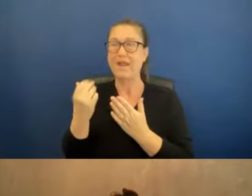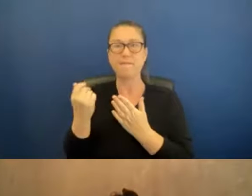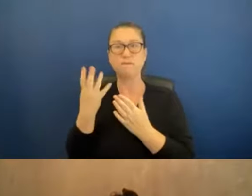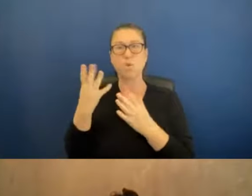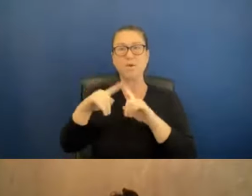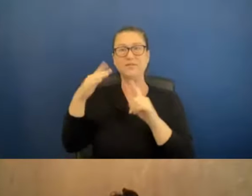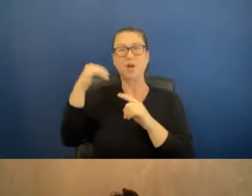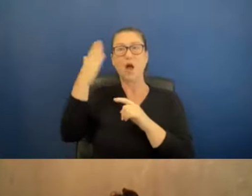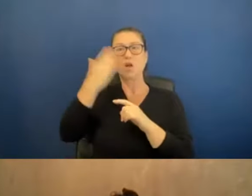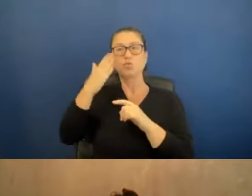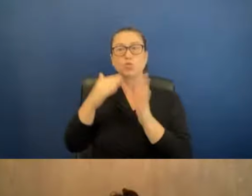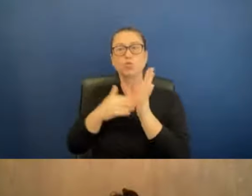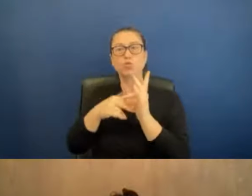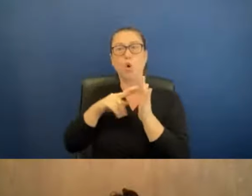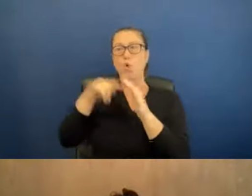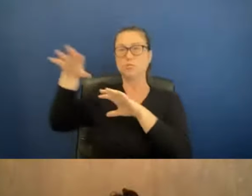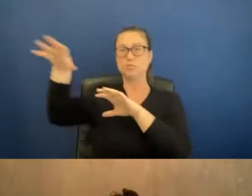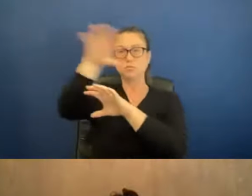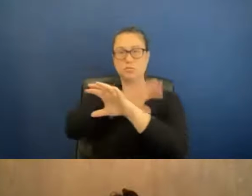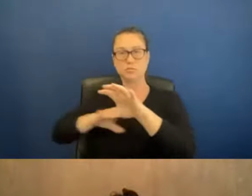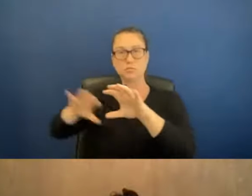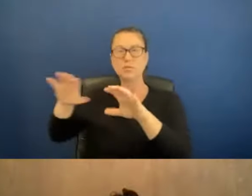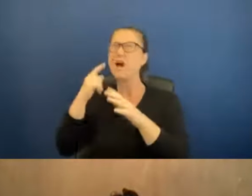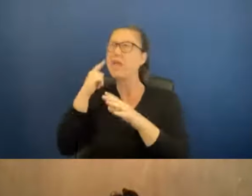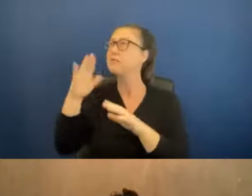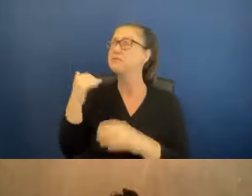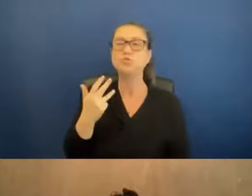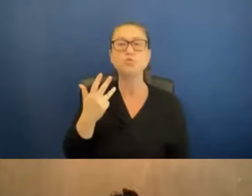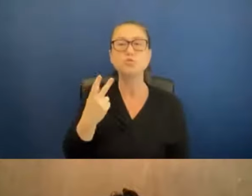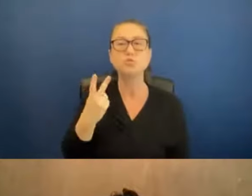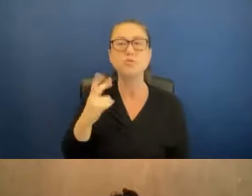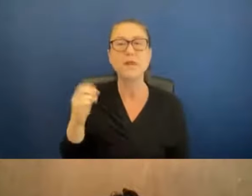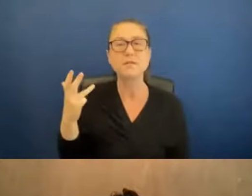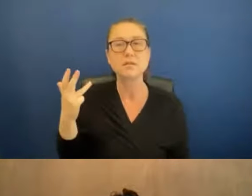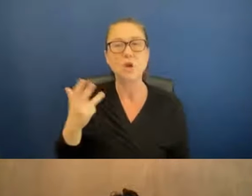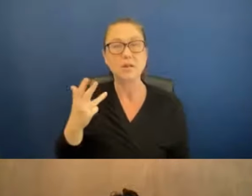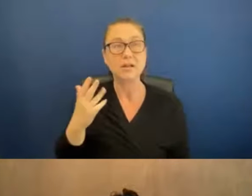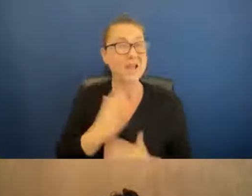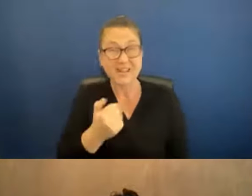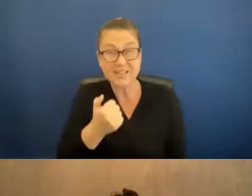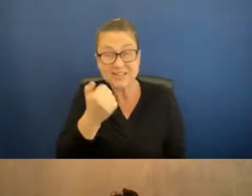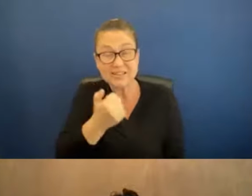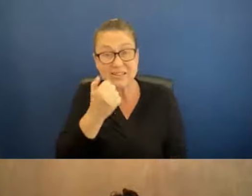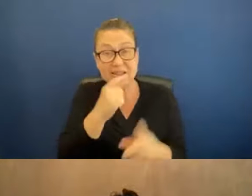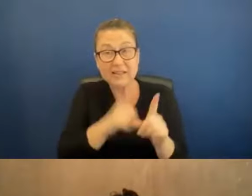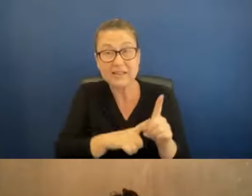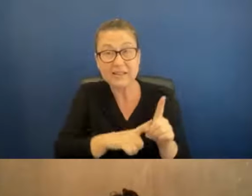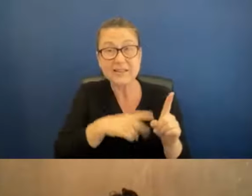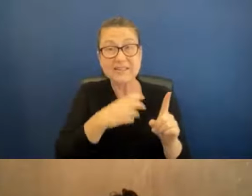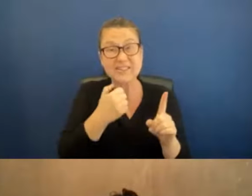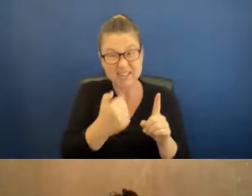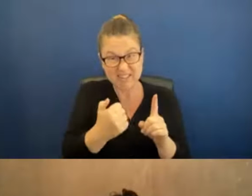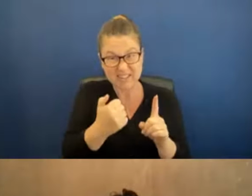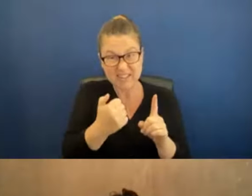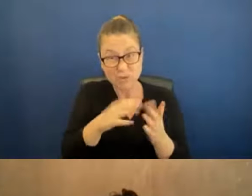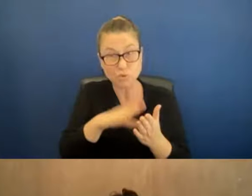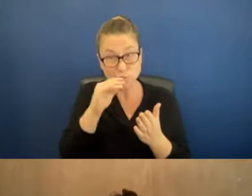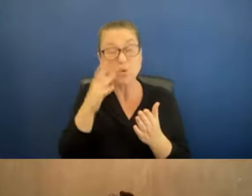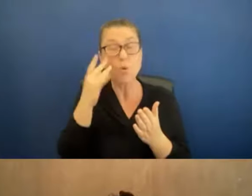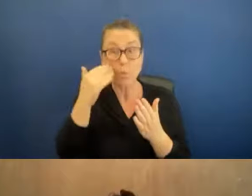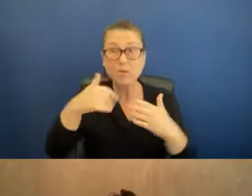So like in 2019, I think that they had 16 grade six students from the primary school, go to eight different high schools.